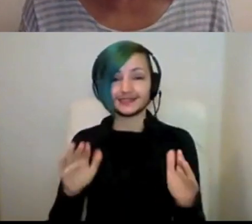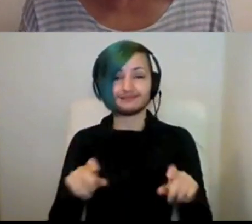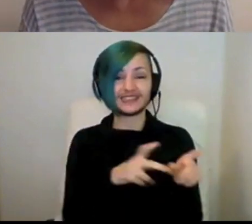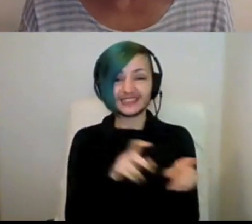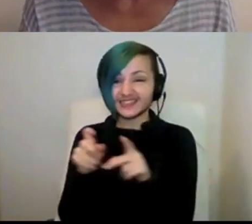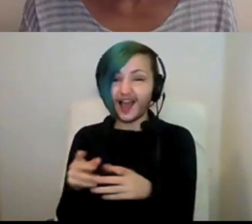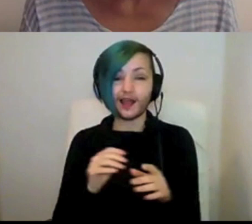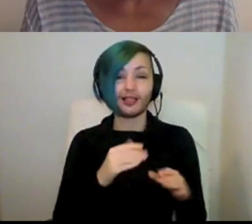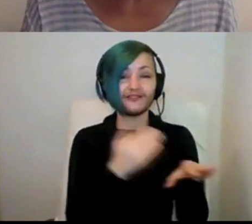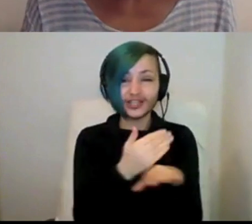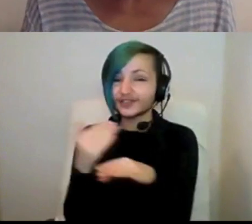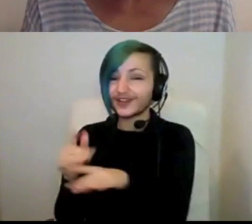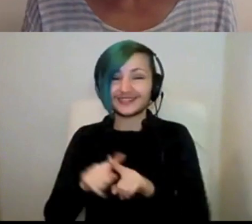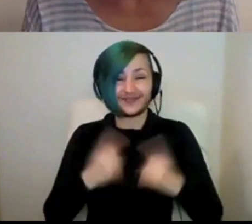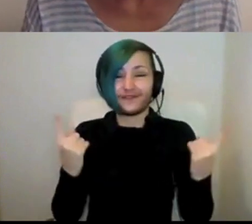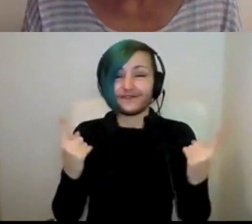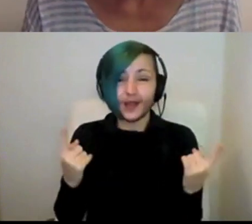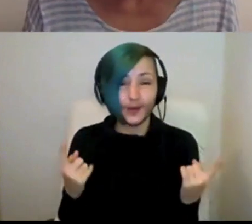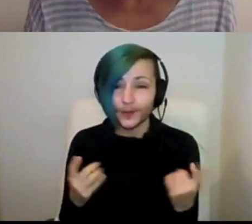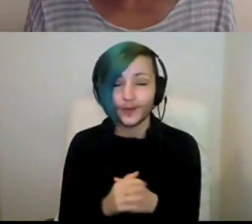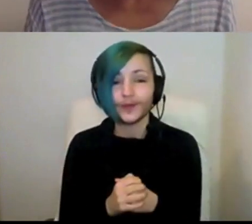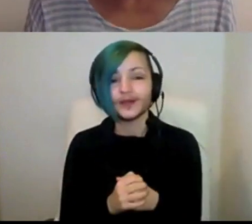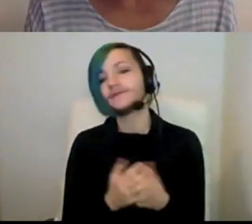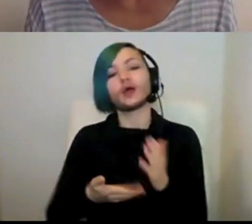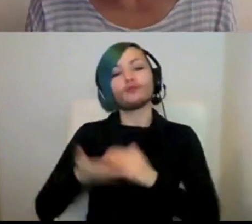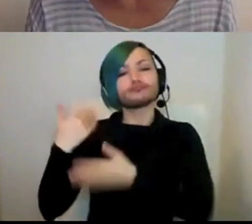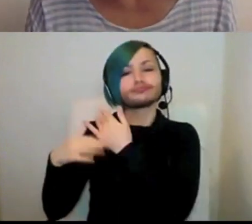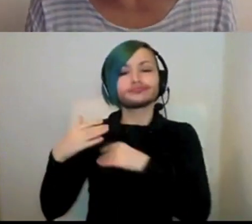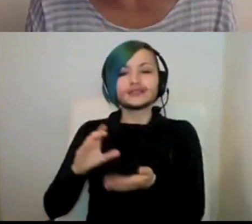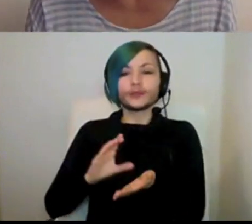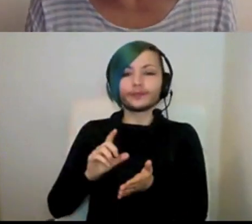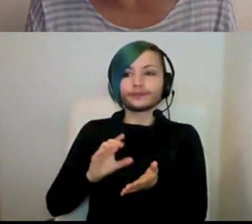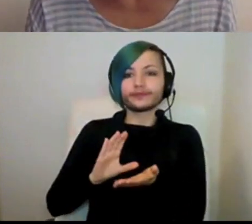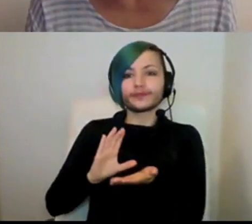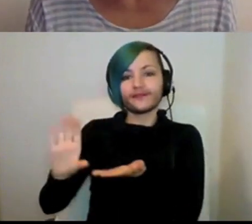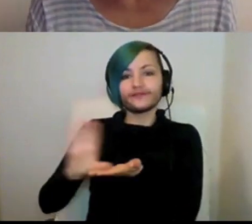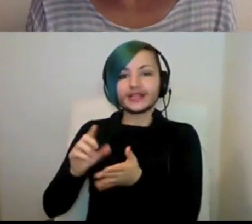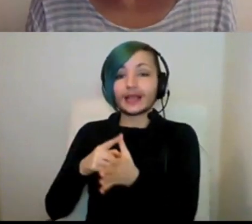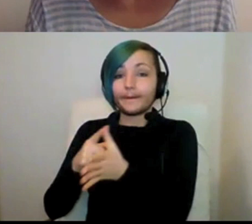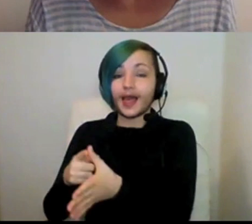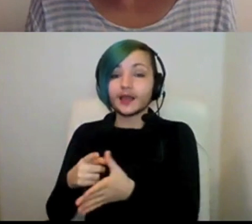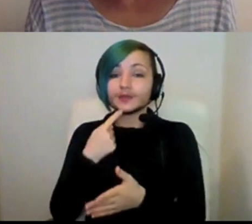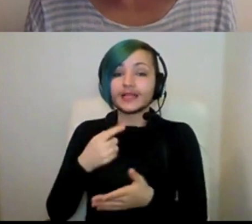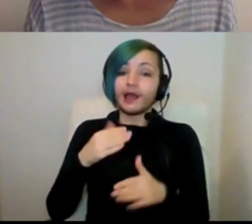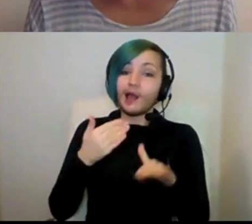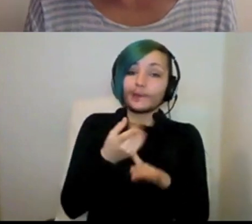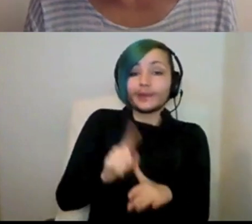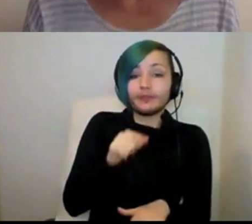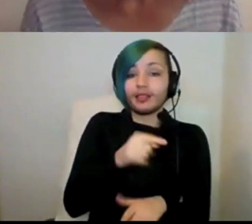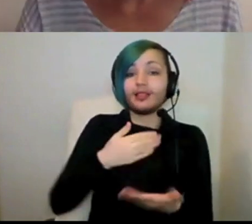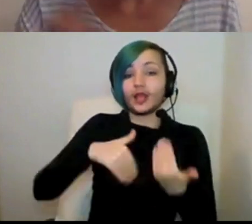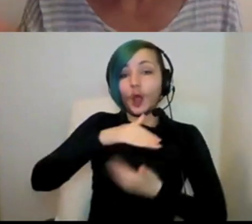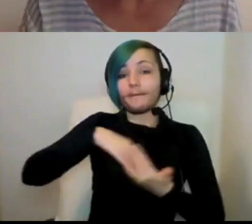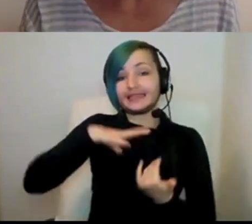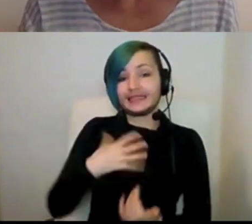know sort of historically putting in funding applications, if you say that you work with people with complex needs, you sort of, the funder